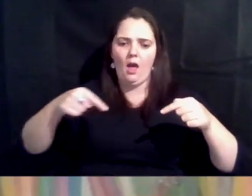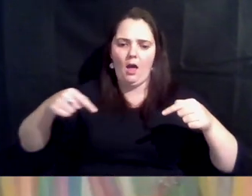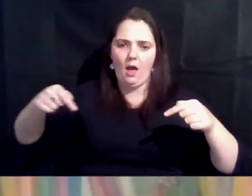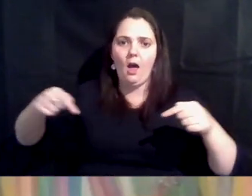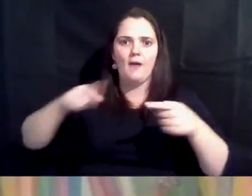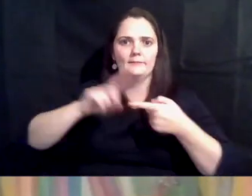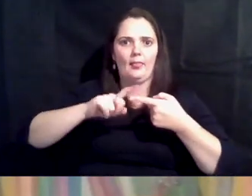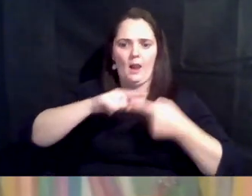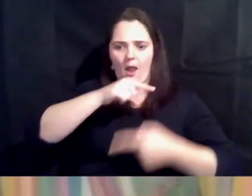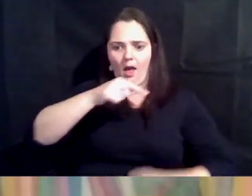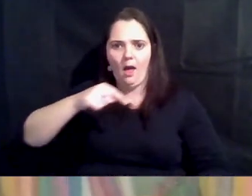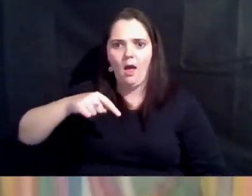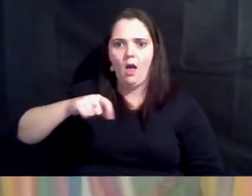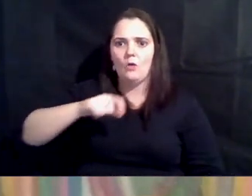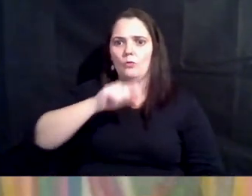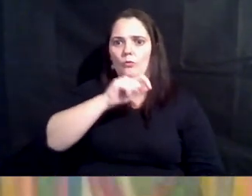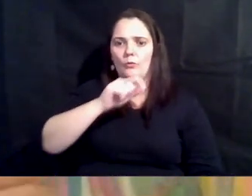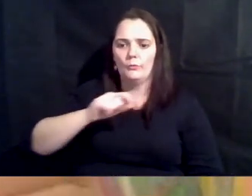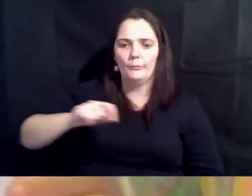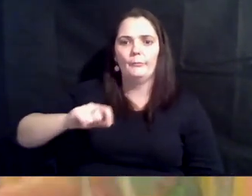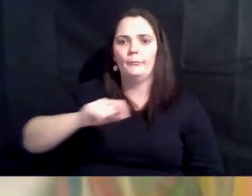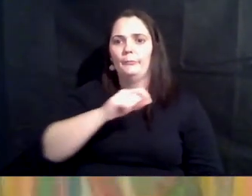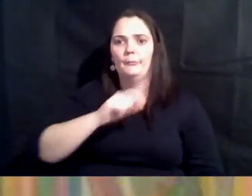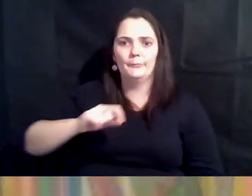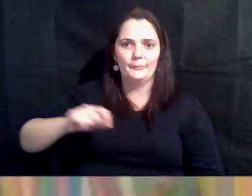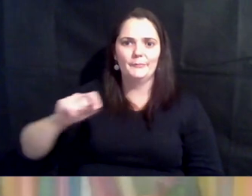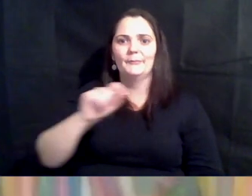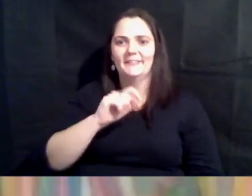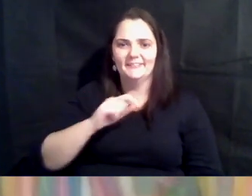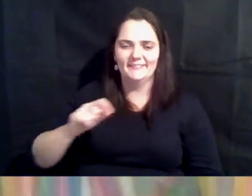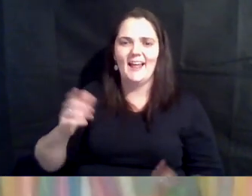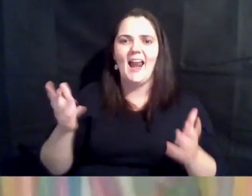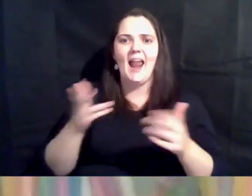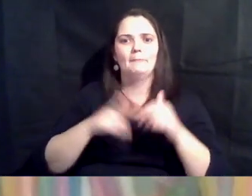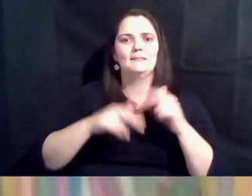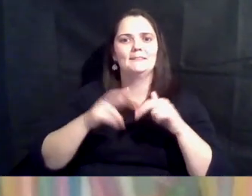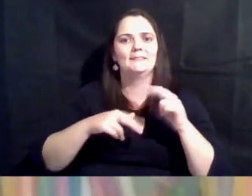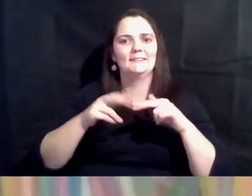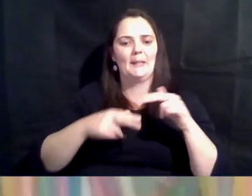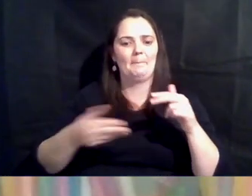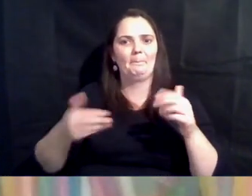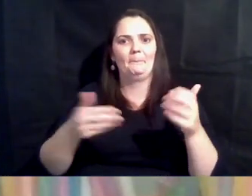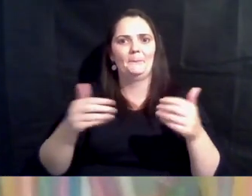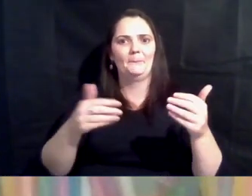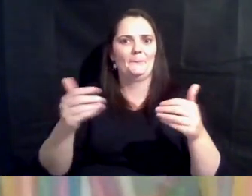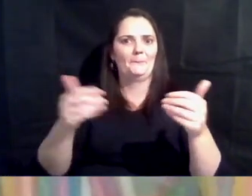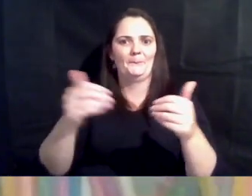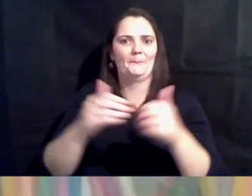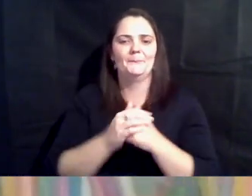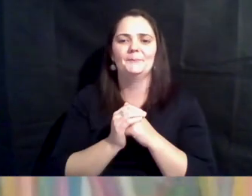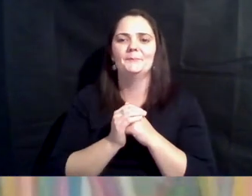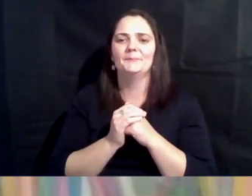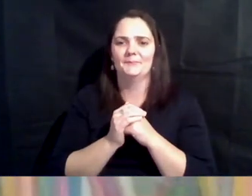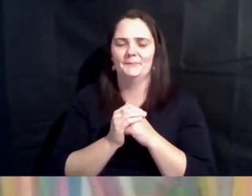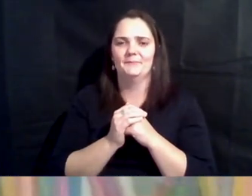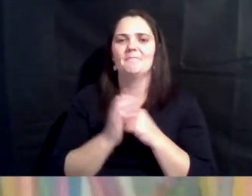too, because that's a great vibe too. So I've just done some real scribbling there just to add a little bit of texture. And I think I'm going to do the same thing